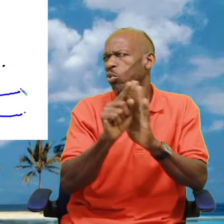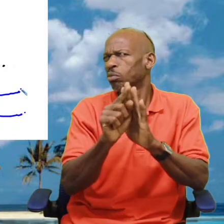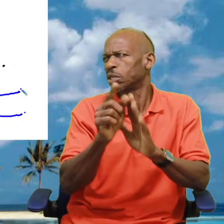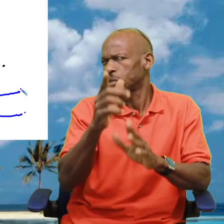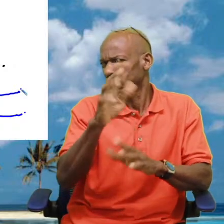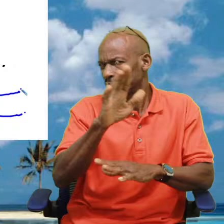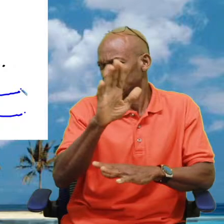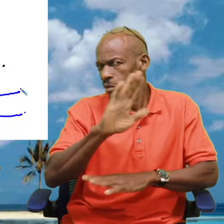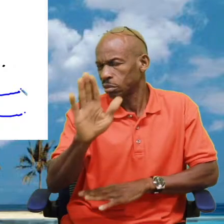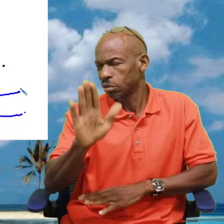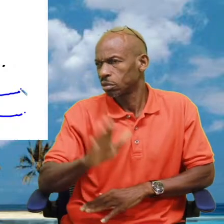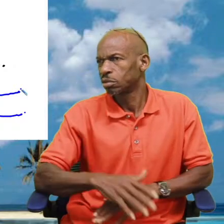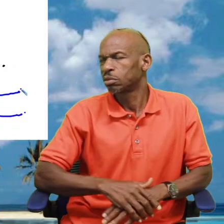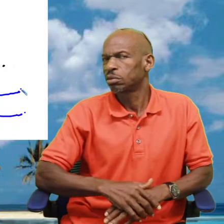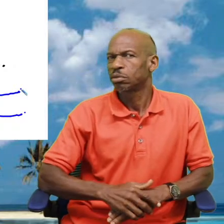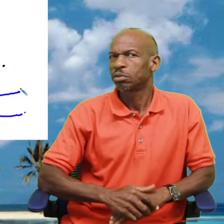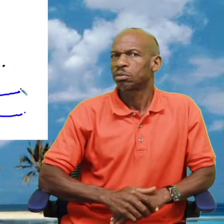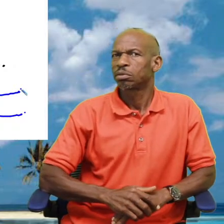writing sentences.